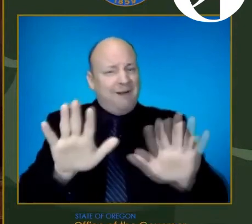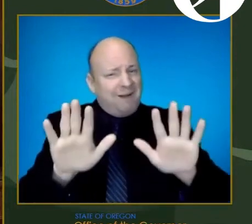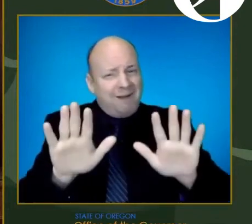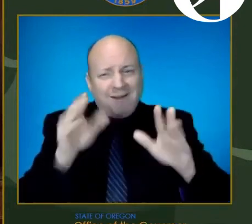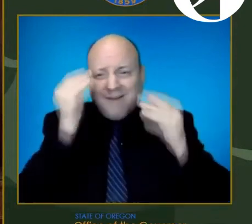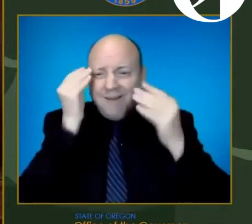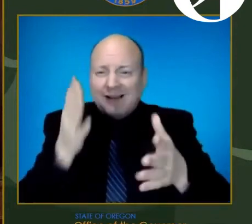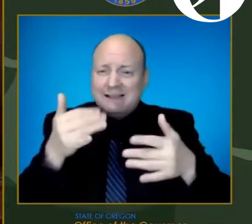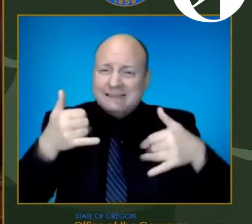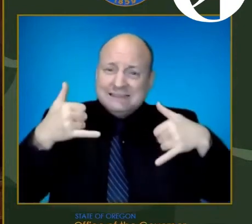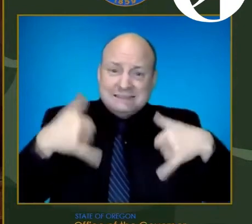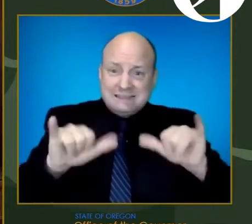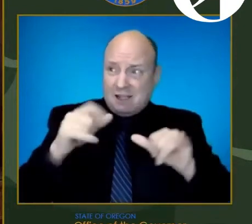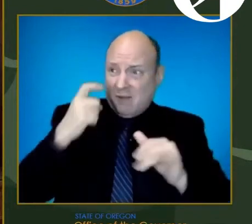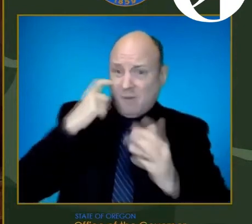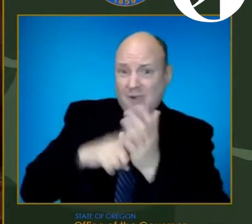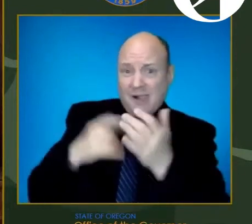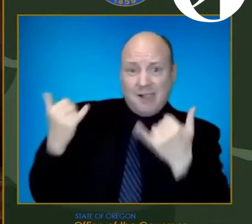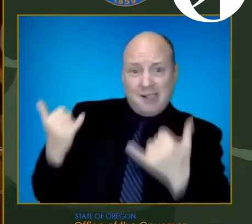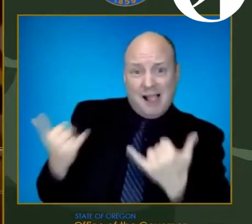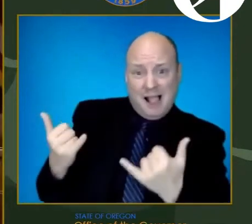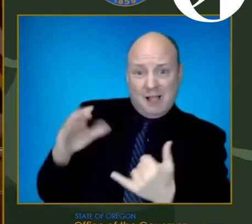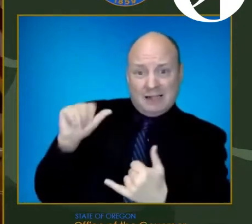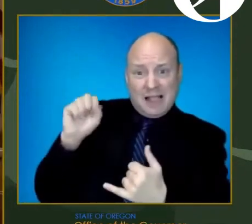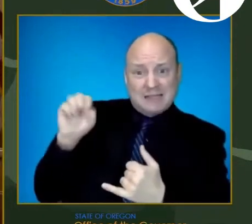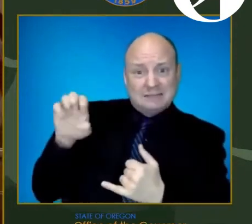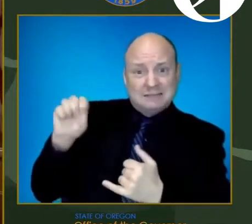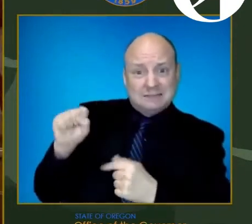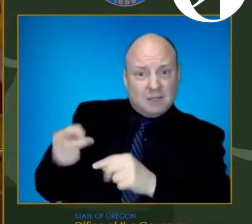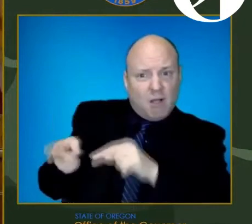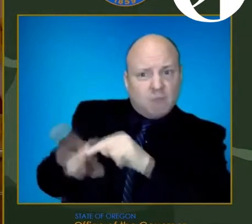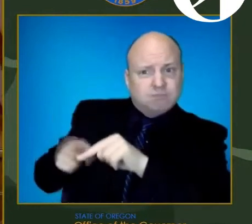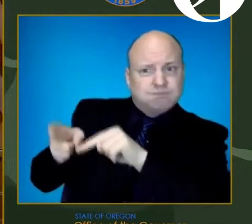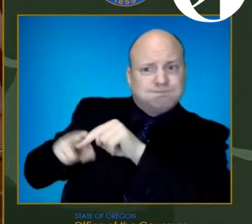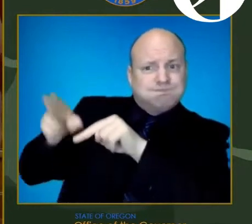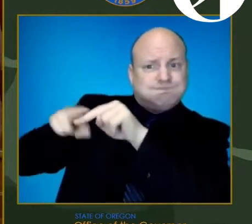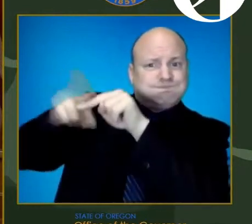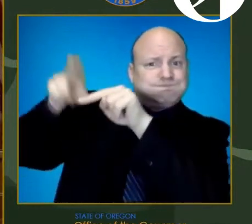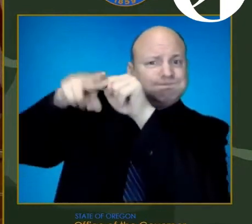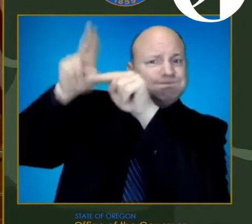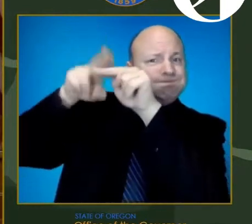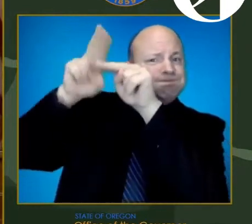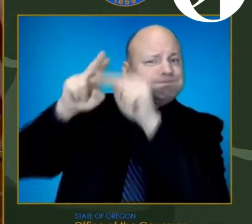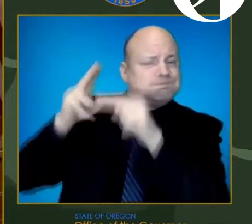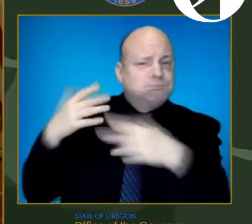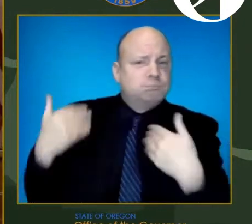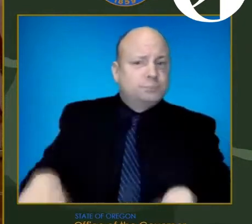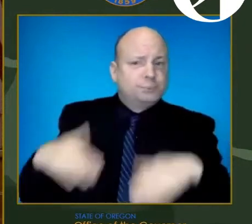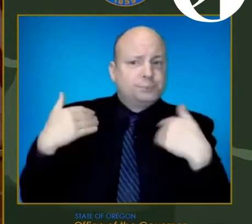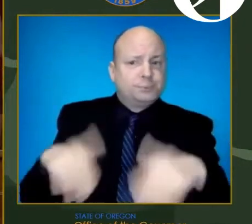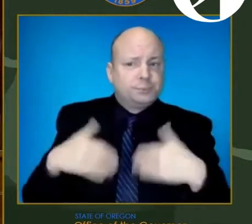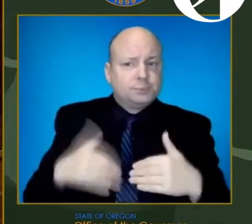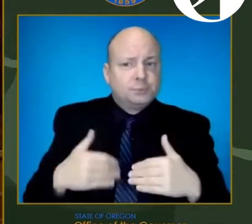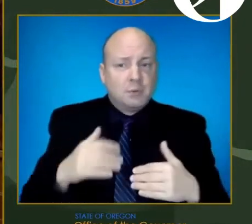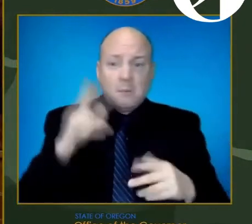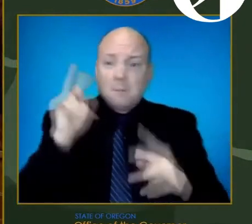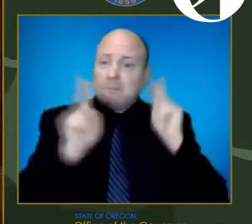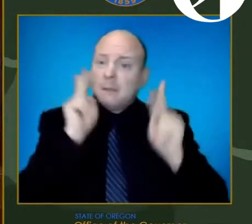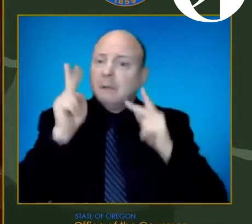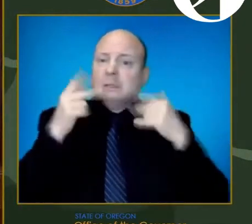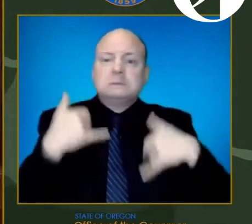mount. The truth is, those commenting on the far ends of this debate were missing the